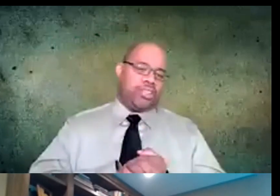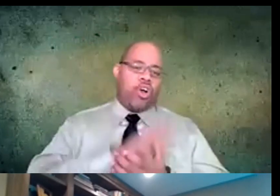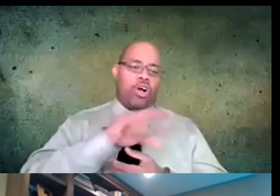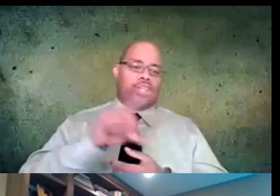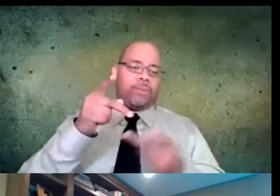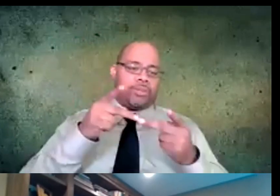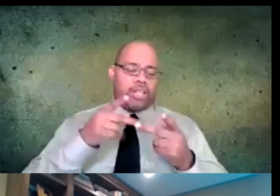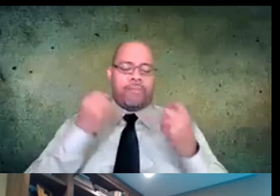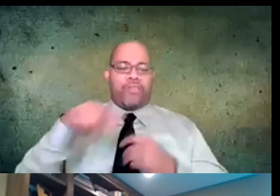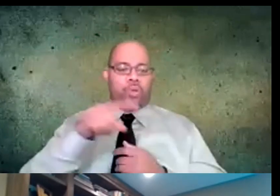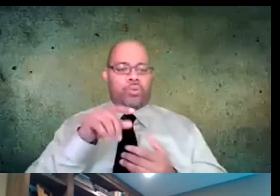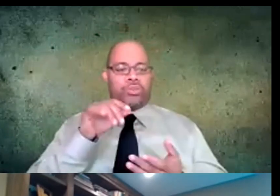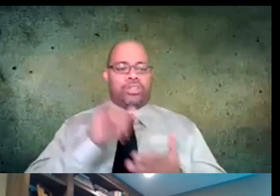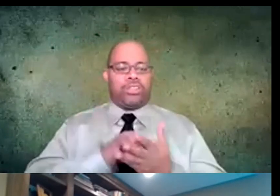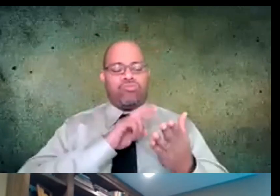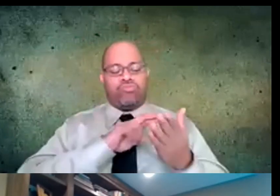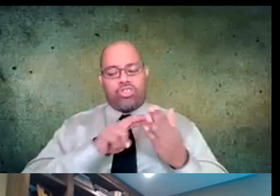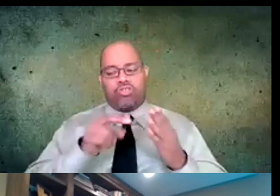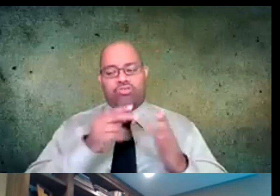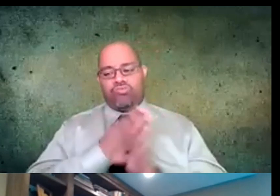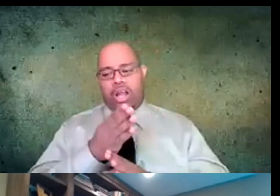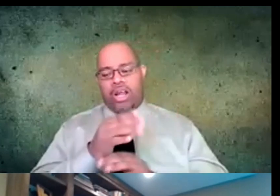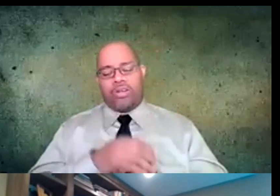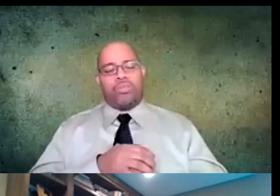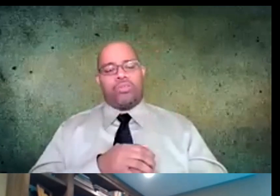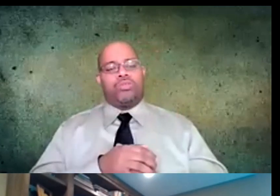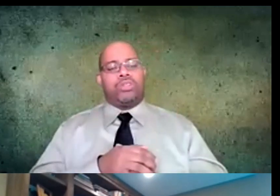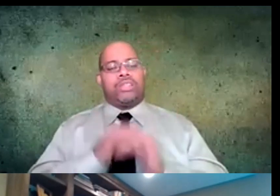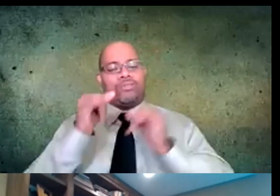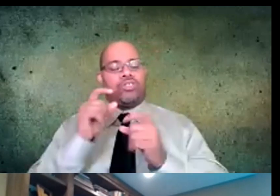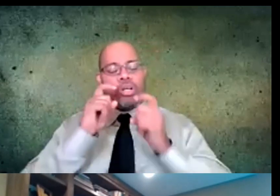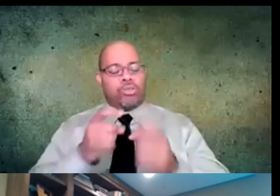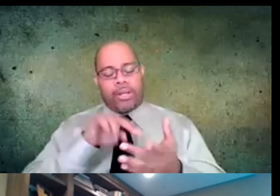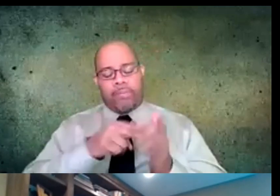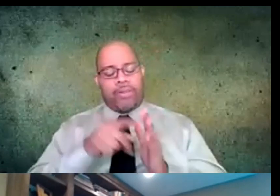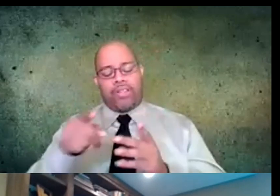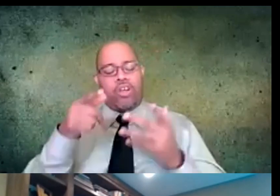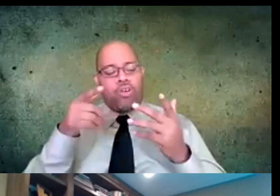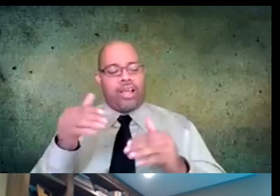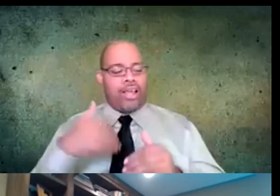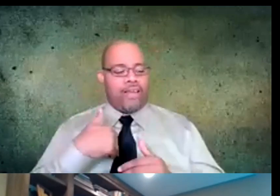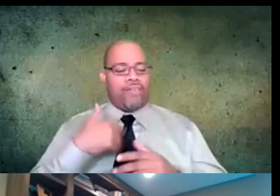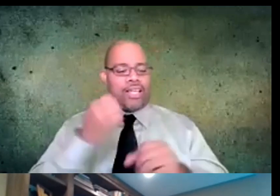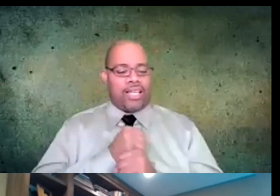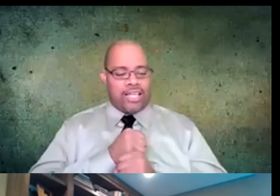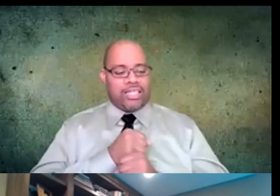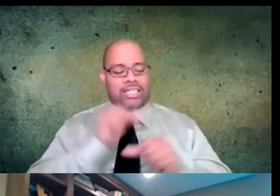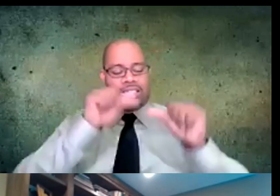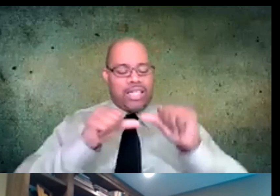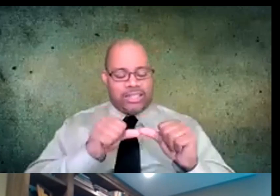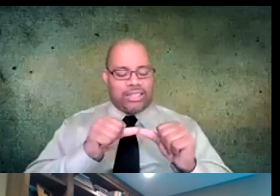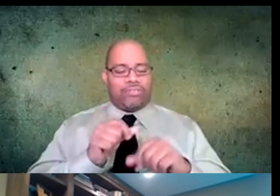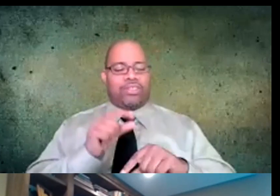a lot of those are research track. We call them individual contributor, meaning they are, they can get scientifically